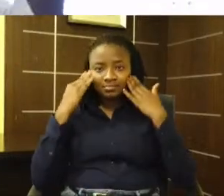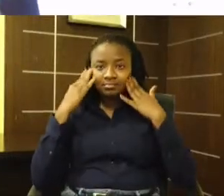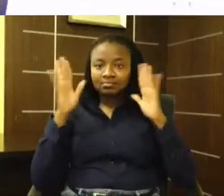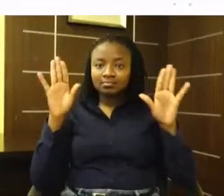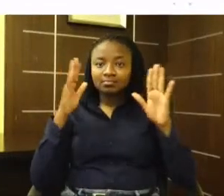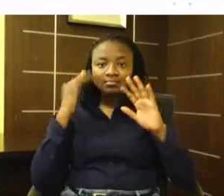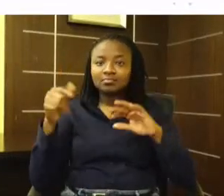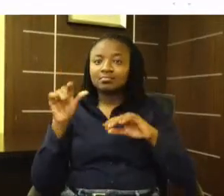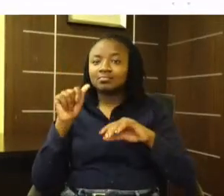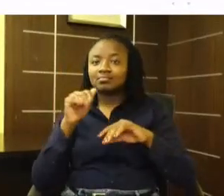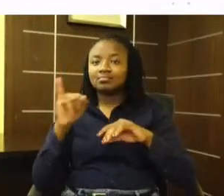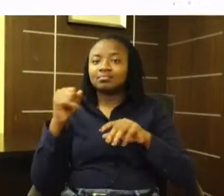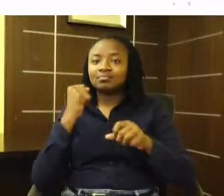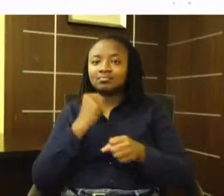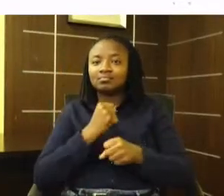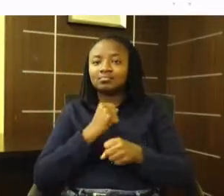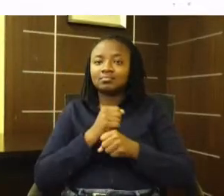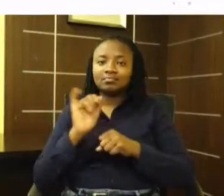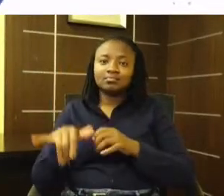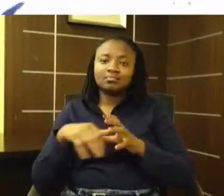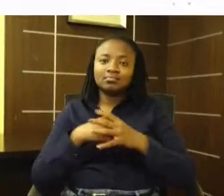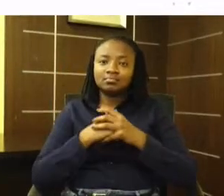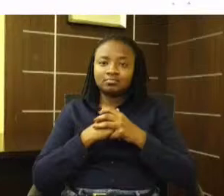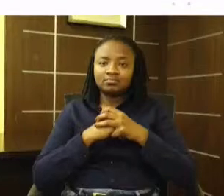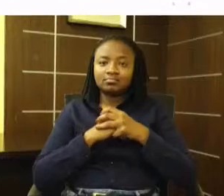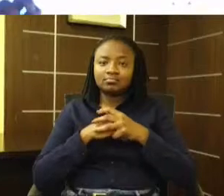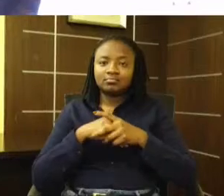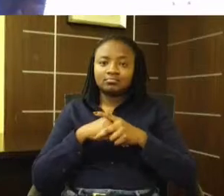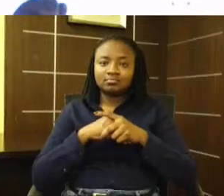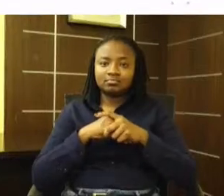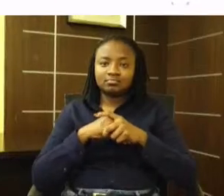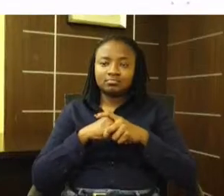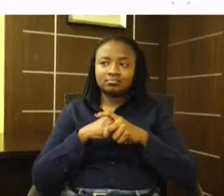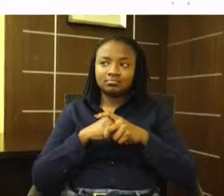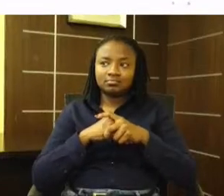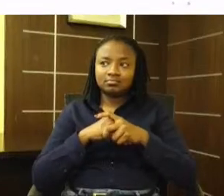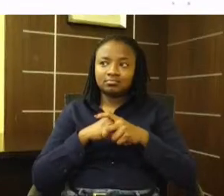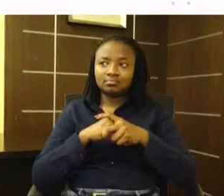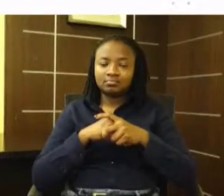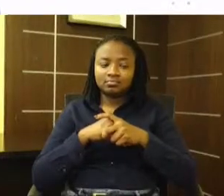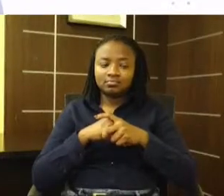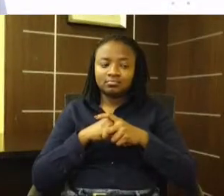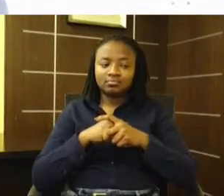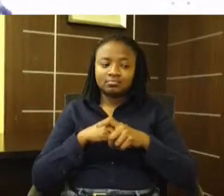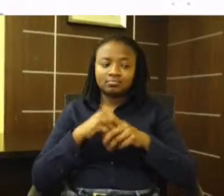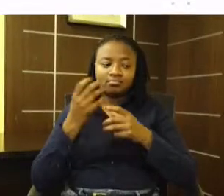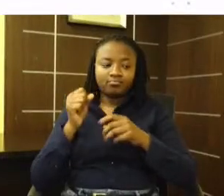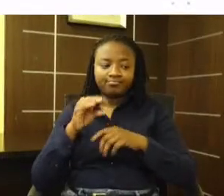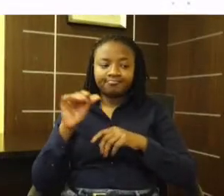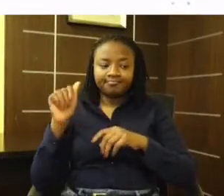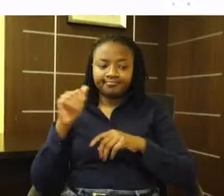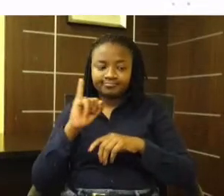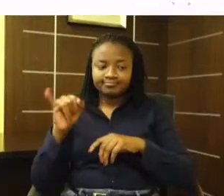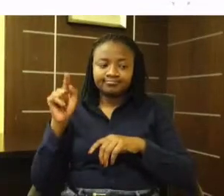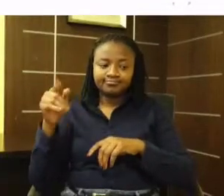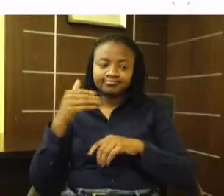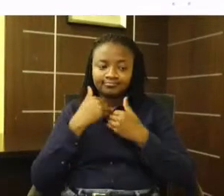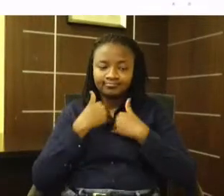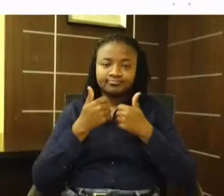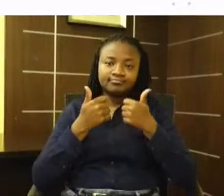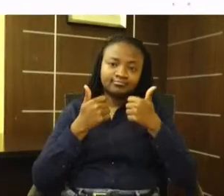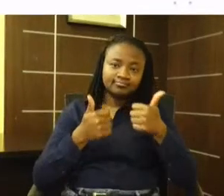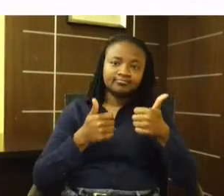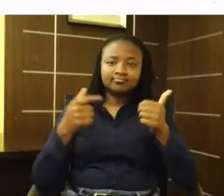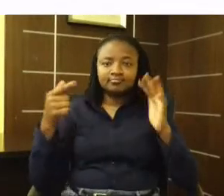ni AI imefanya. So that artificial intelligence is just like the way we said in the morning. It has the do's and the don'ts, and